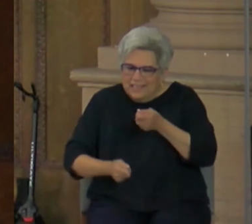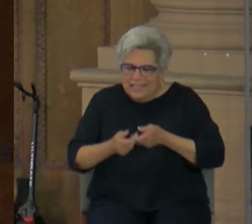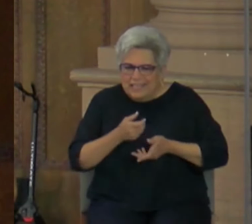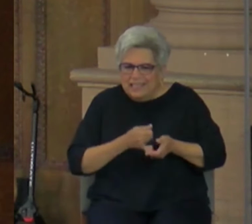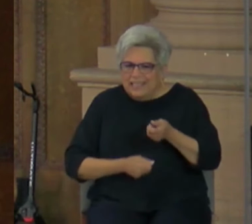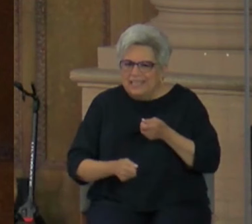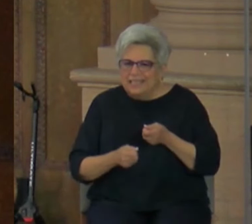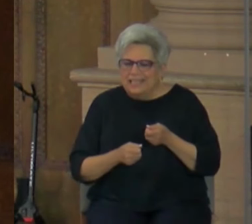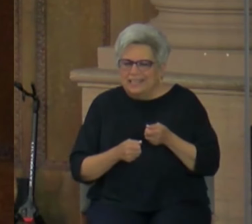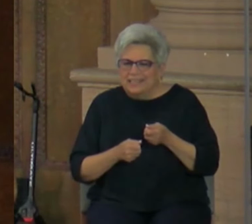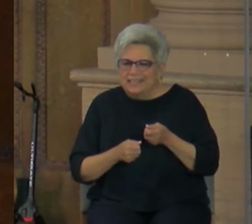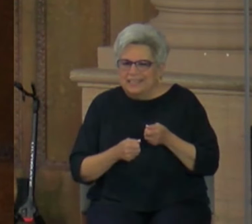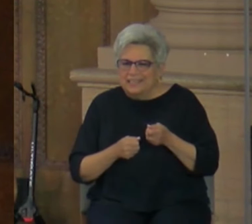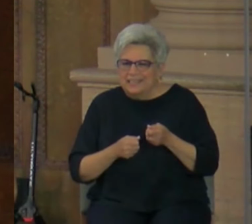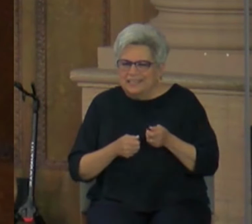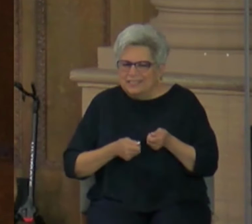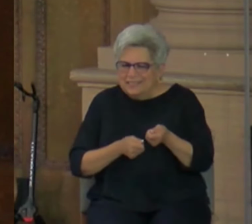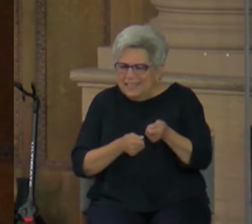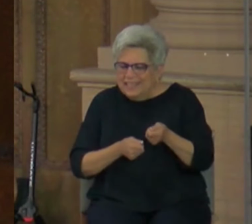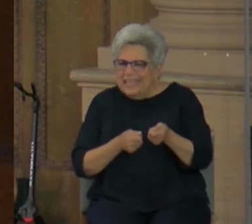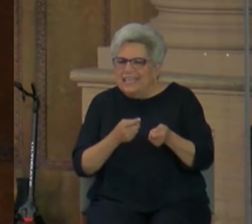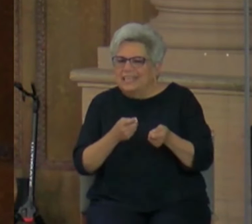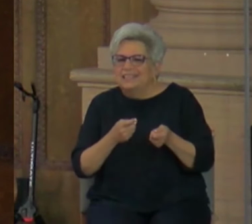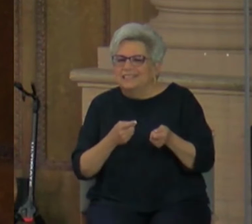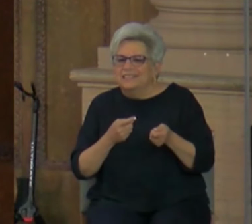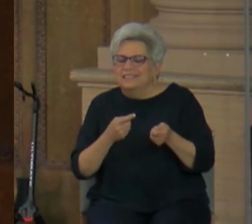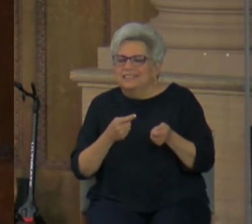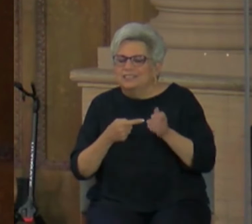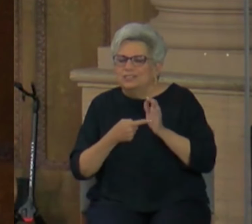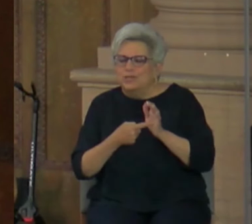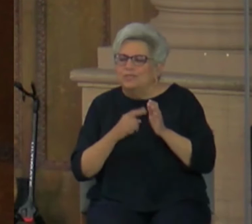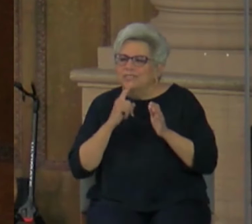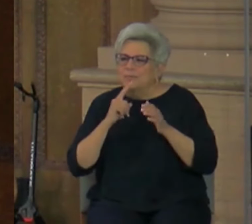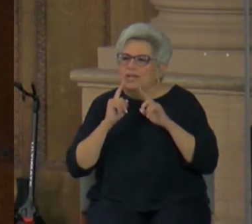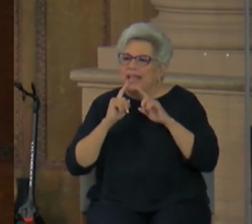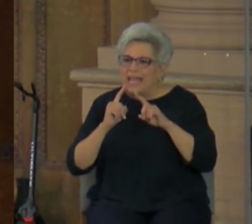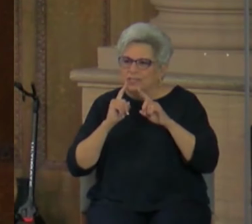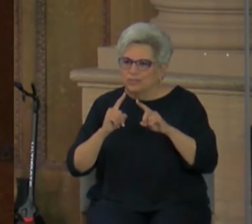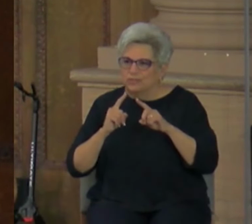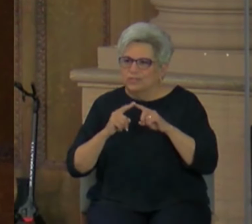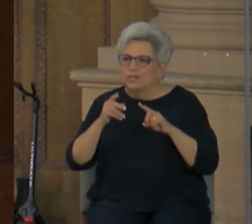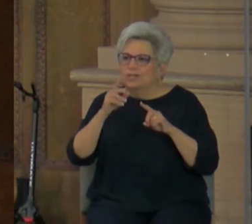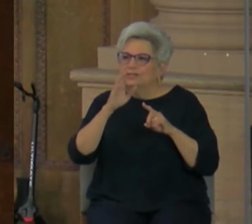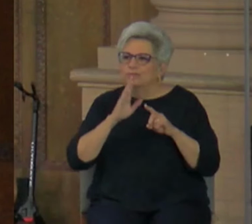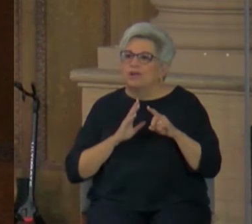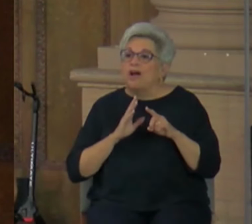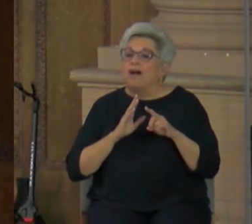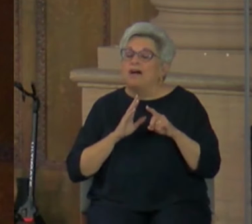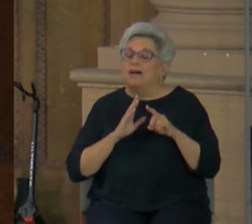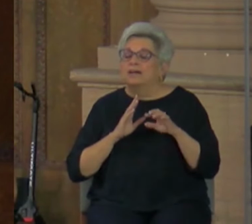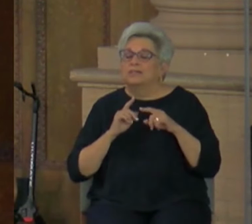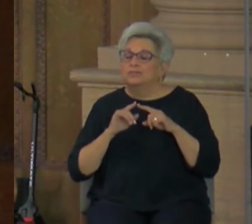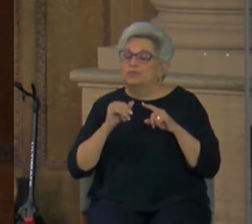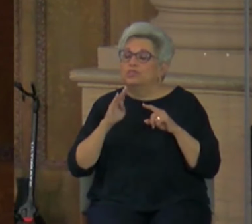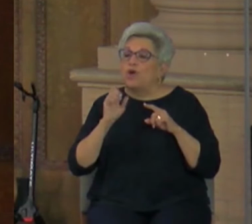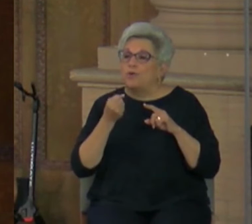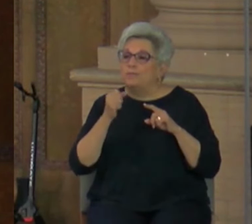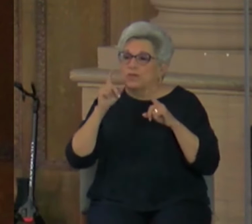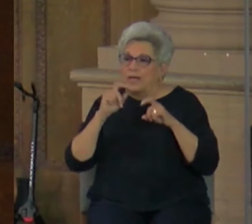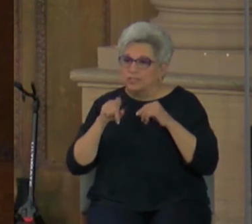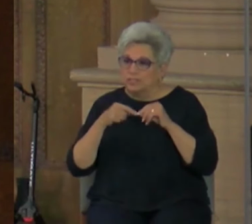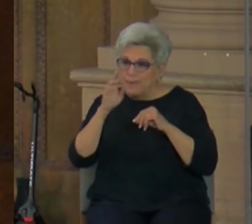friend, and he points to some real answers for Job's questions about God's goodness. And God is doing all this because